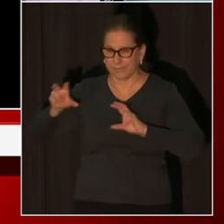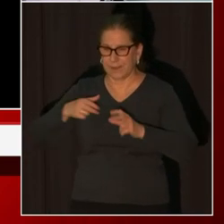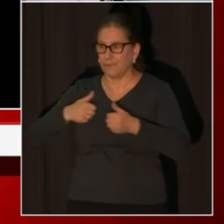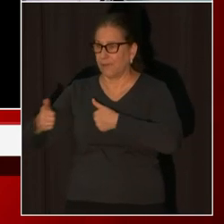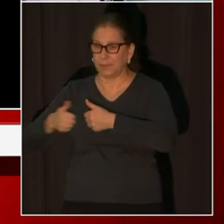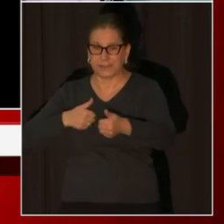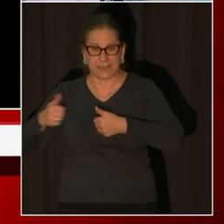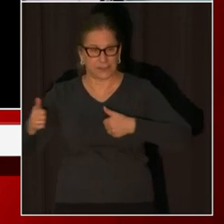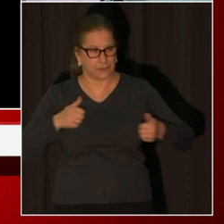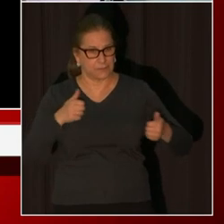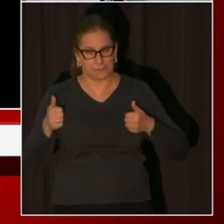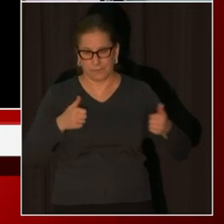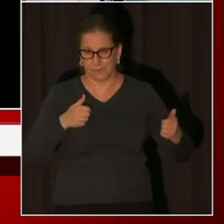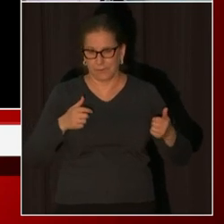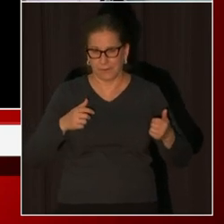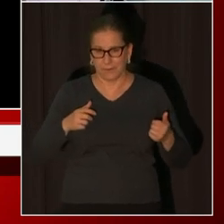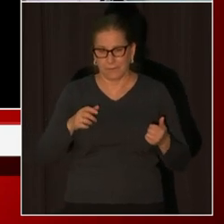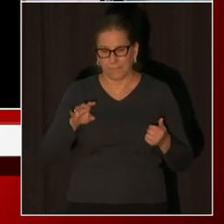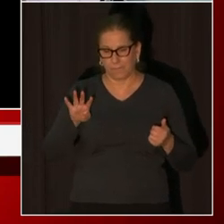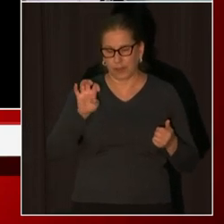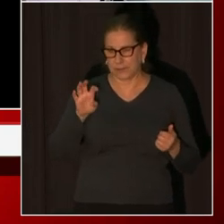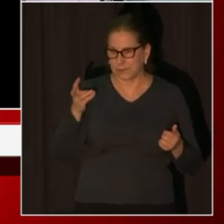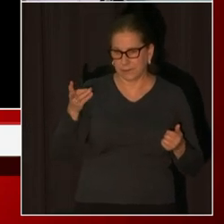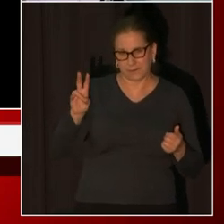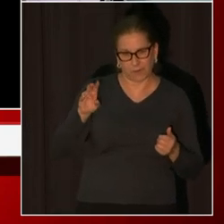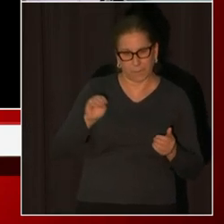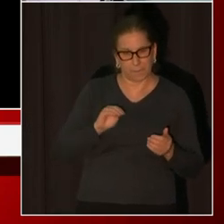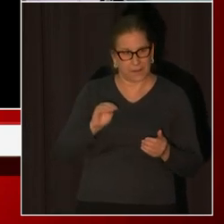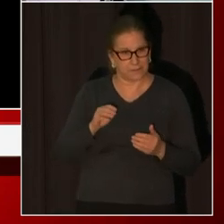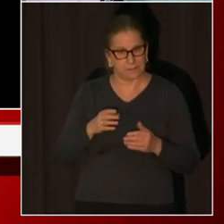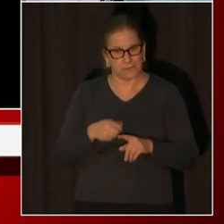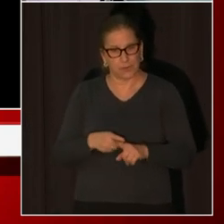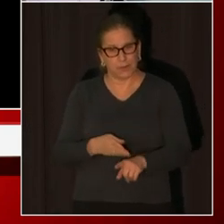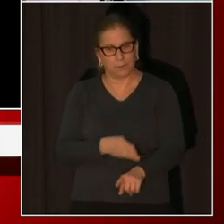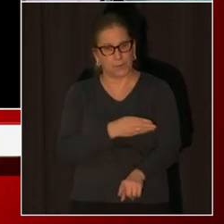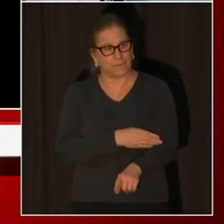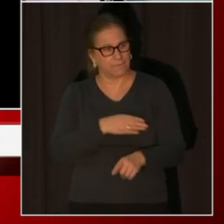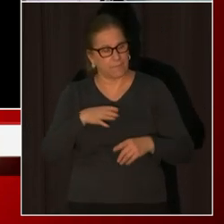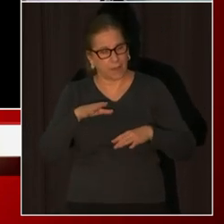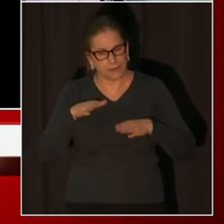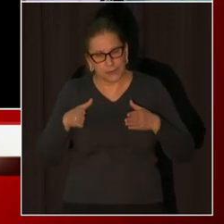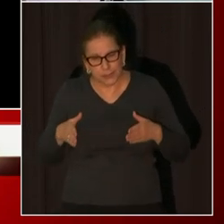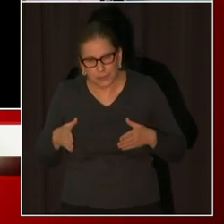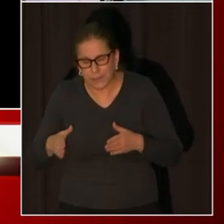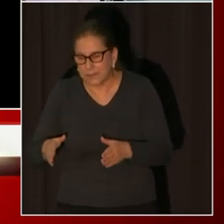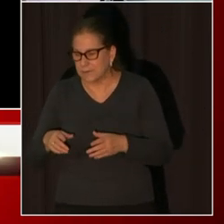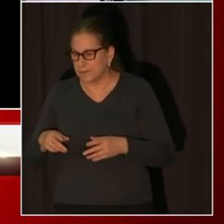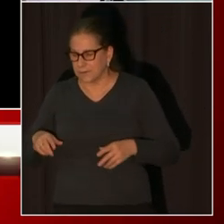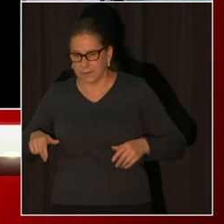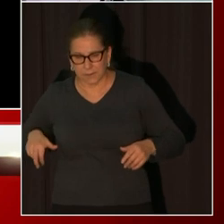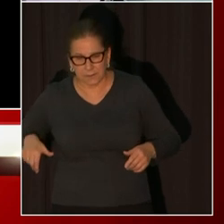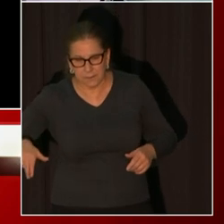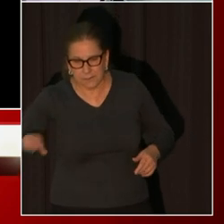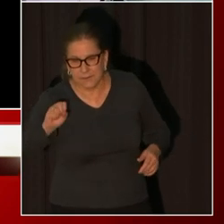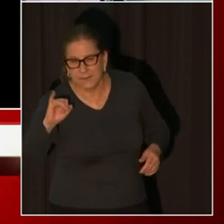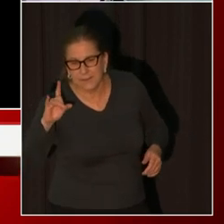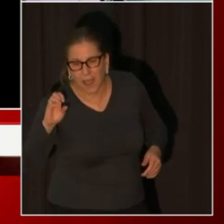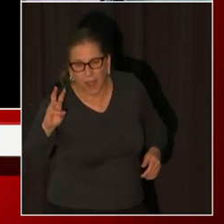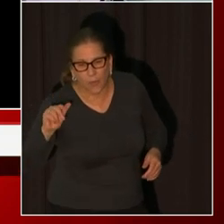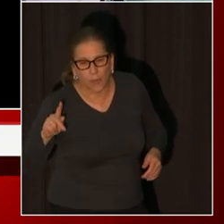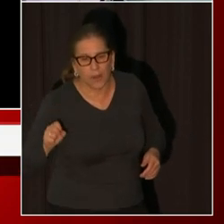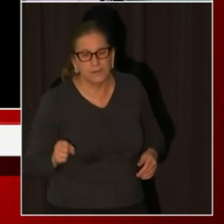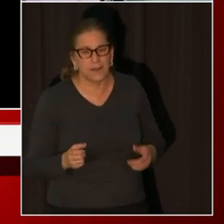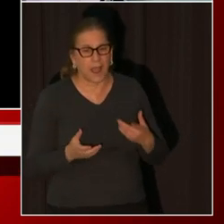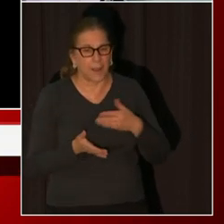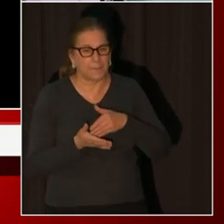$467 million to improve the condition of district streets, sidewalks, and alleys, $113 million for the streetcar, including the